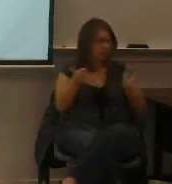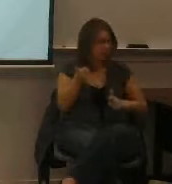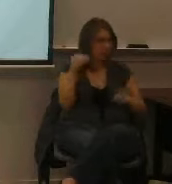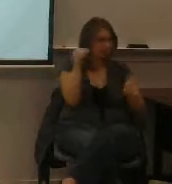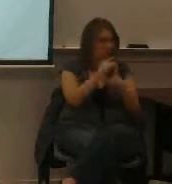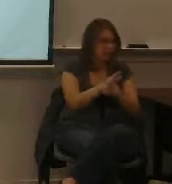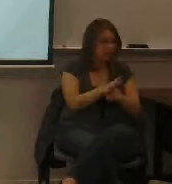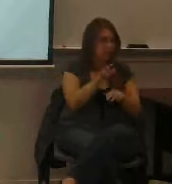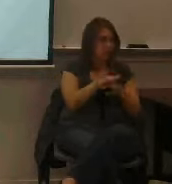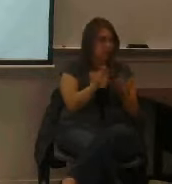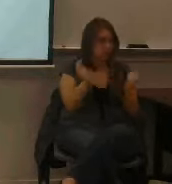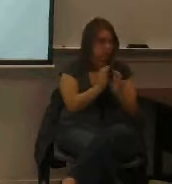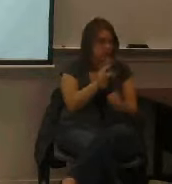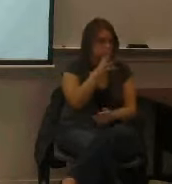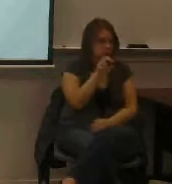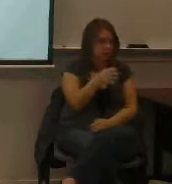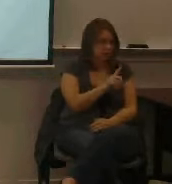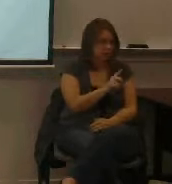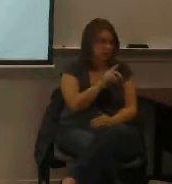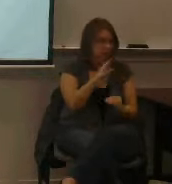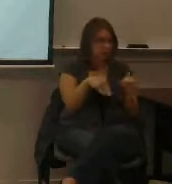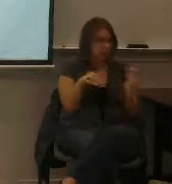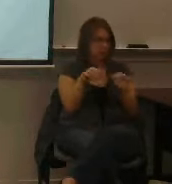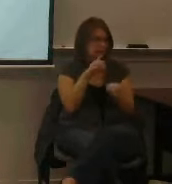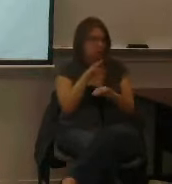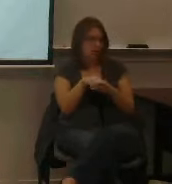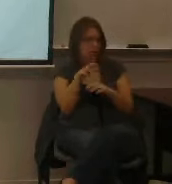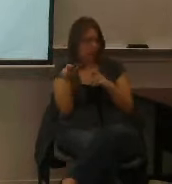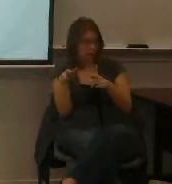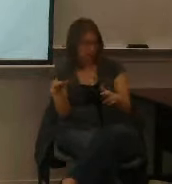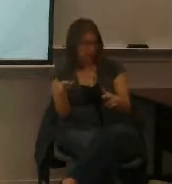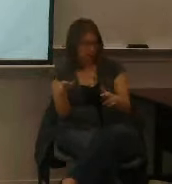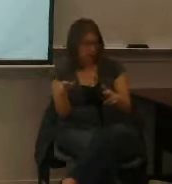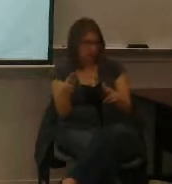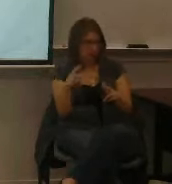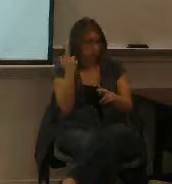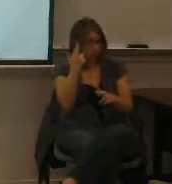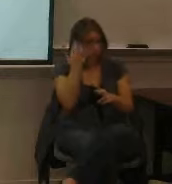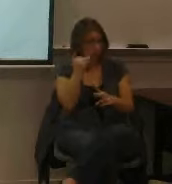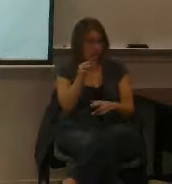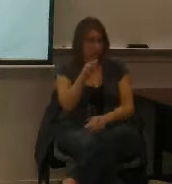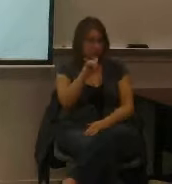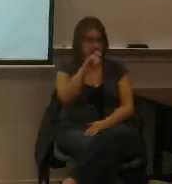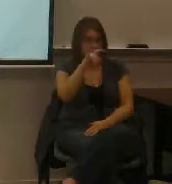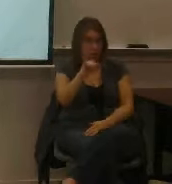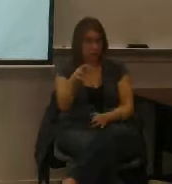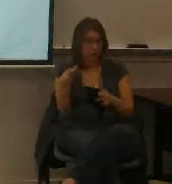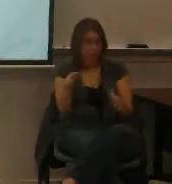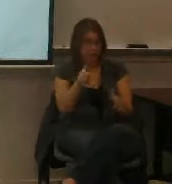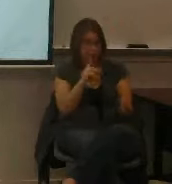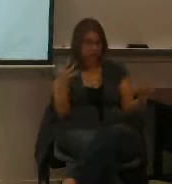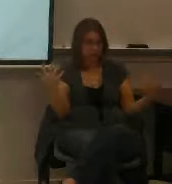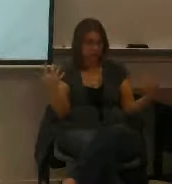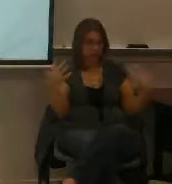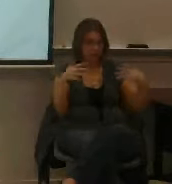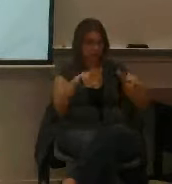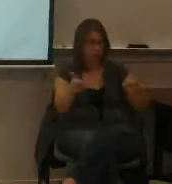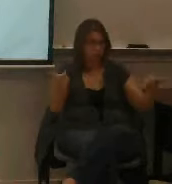a small watershed than it does on a river. The reason being, the Mississippi River is integrating a huge